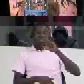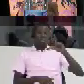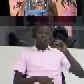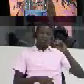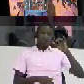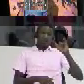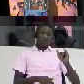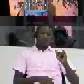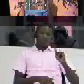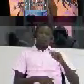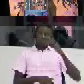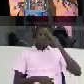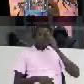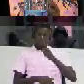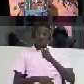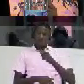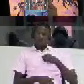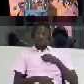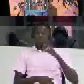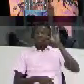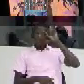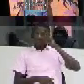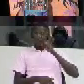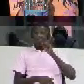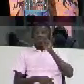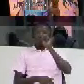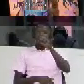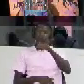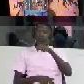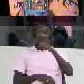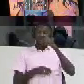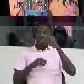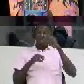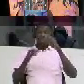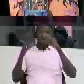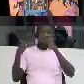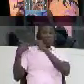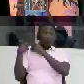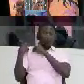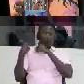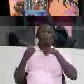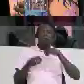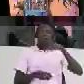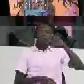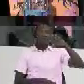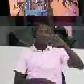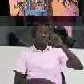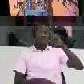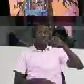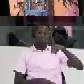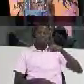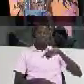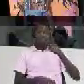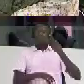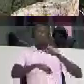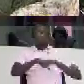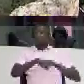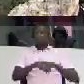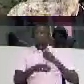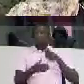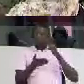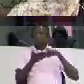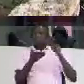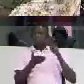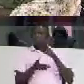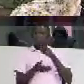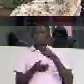understand your role as RSM during that period. And it is correct that you had this